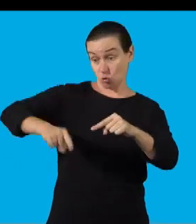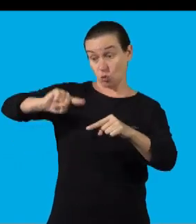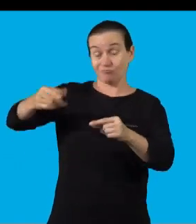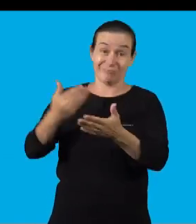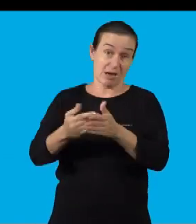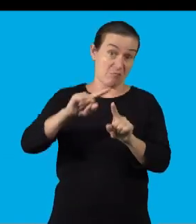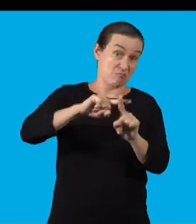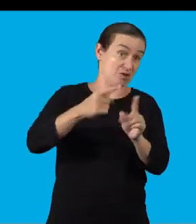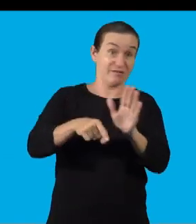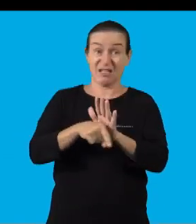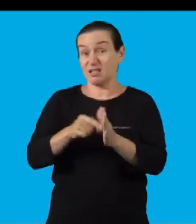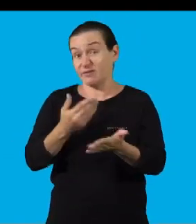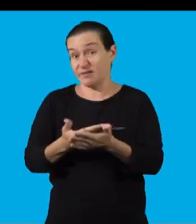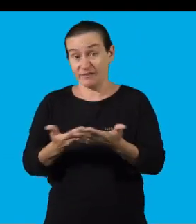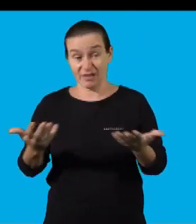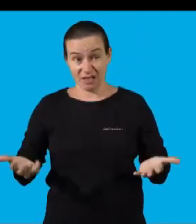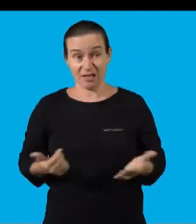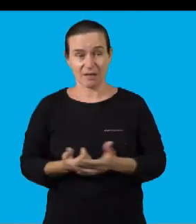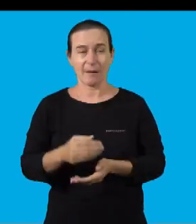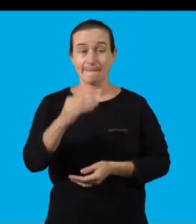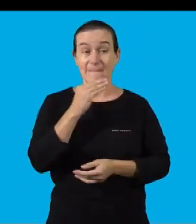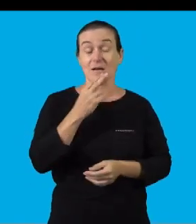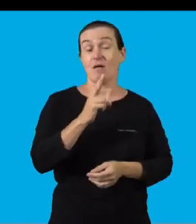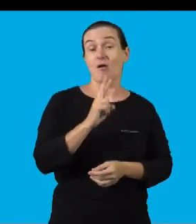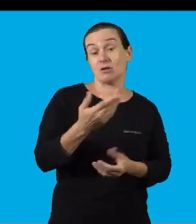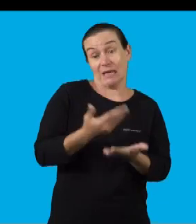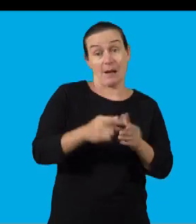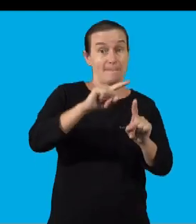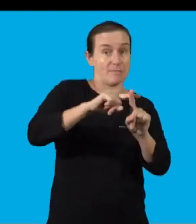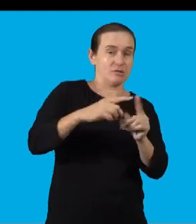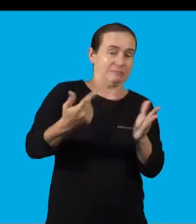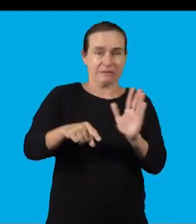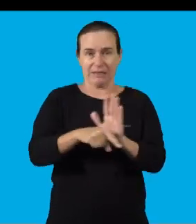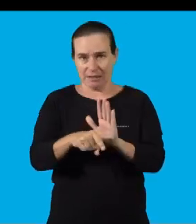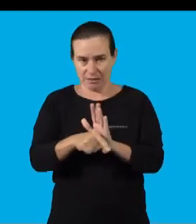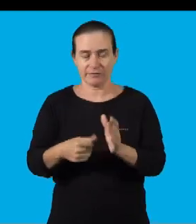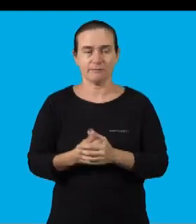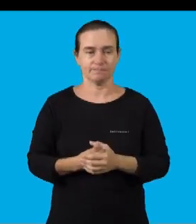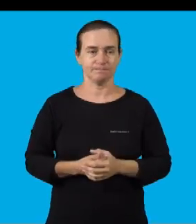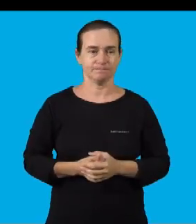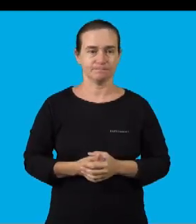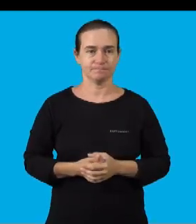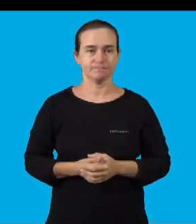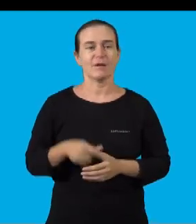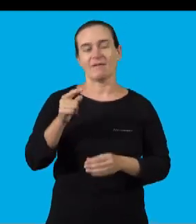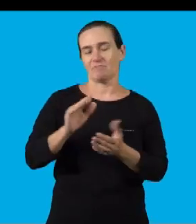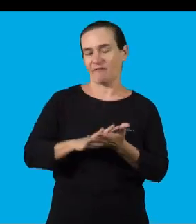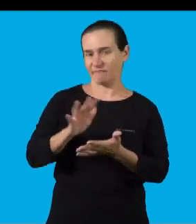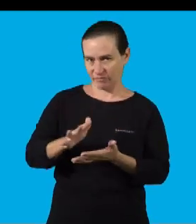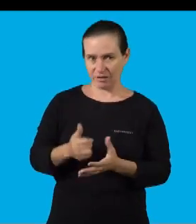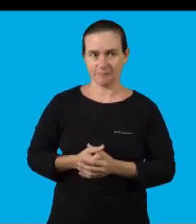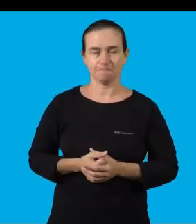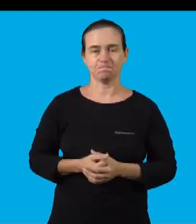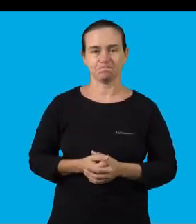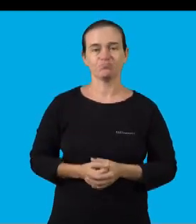of it being positive or a negative, which means that our answer will be a positive or a negative 15.